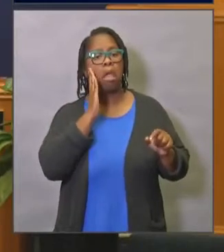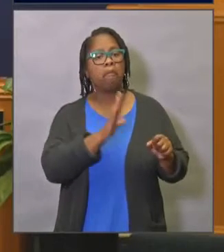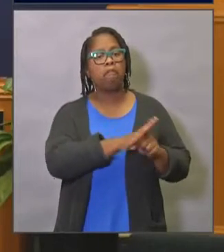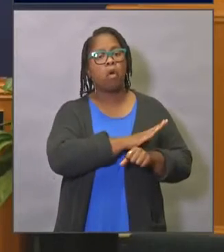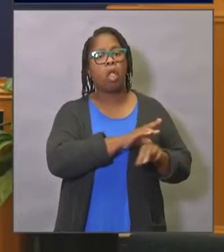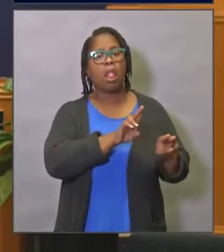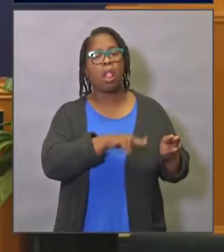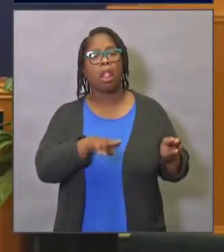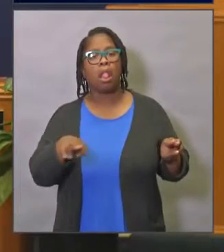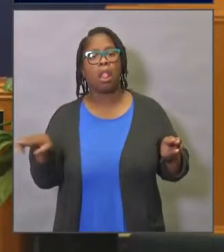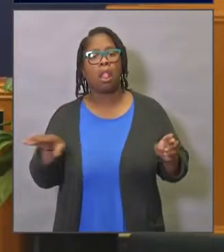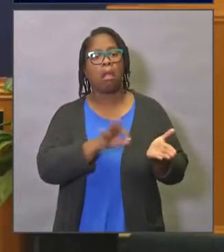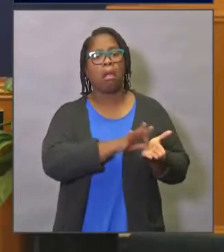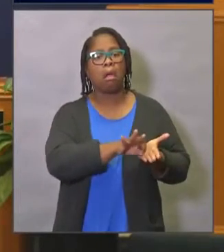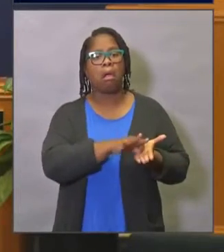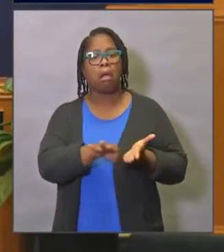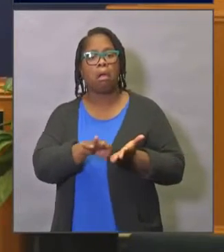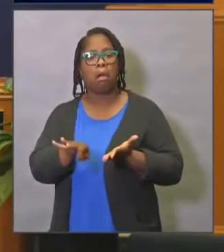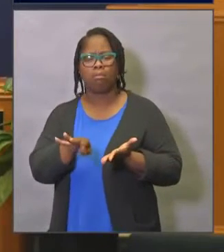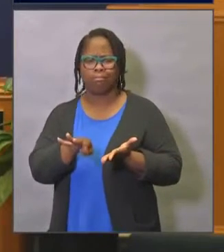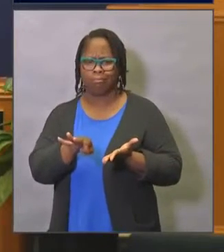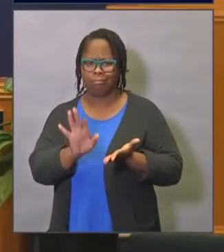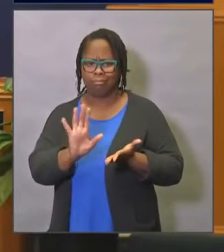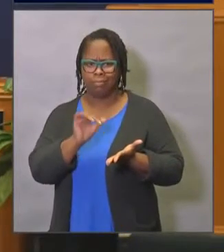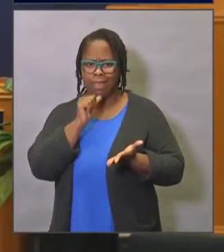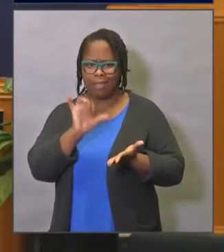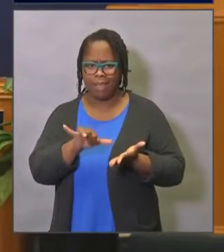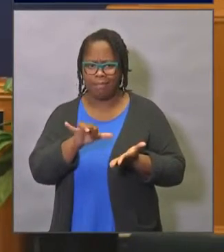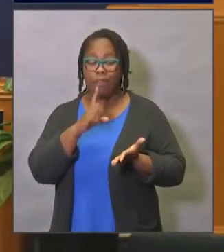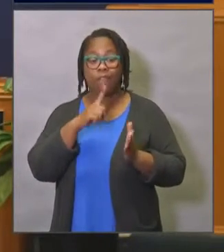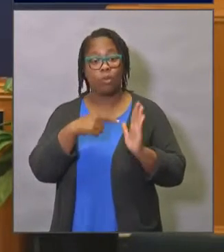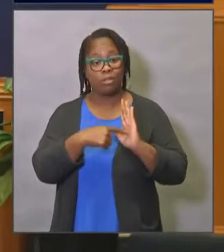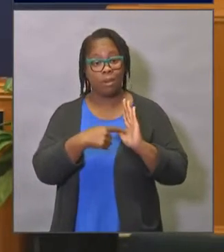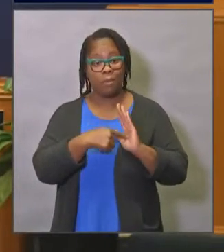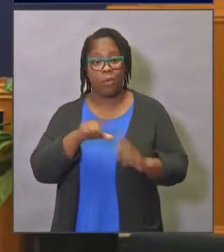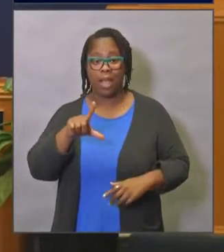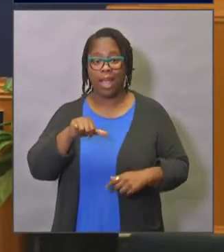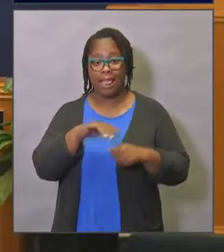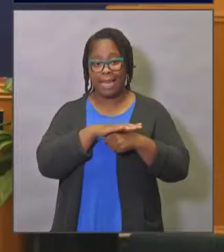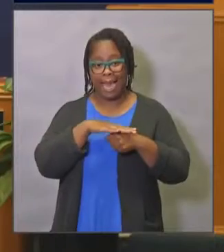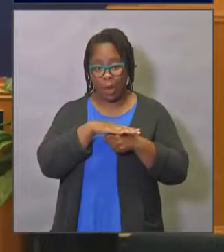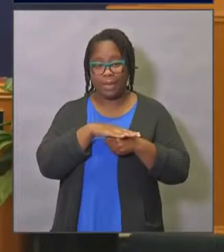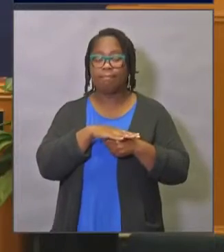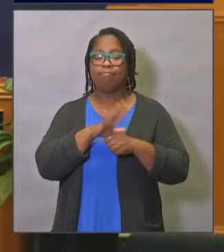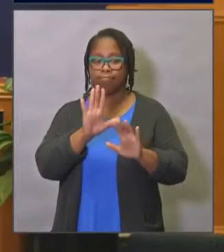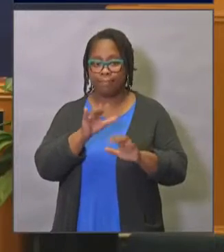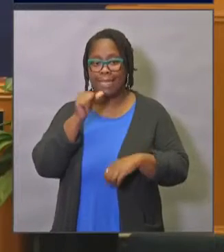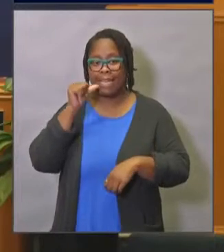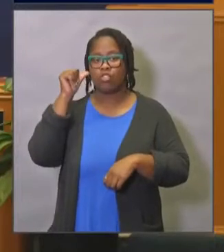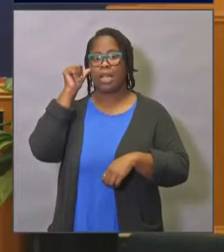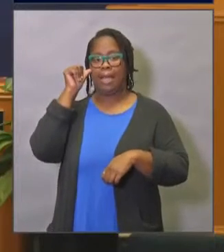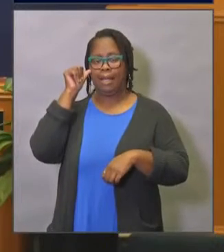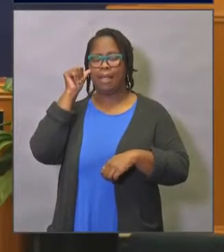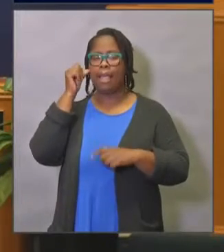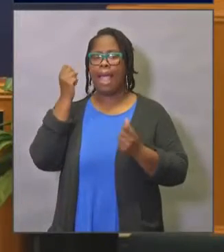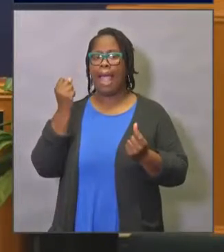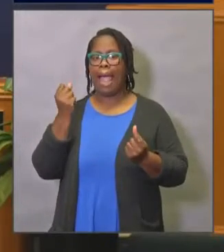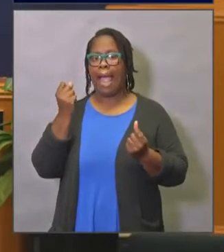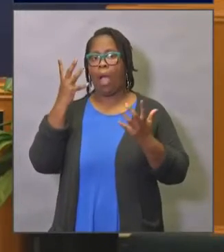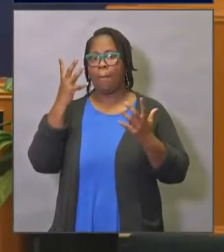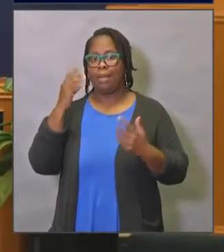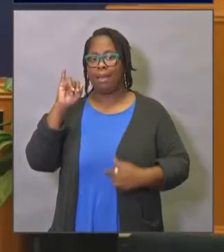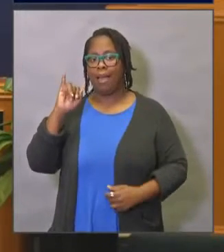in time. So, for example, for LA County, if you were looking yesterday at how many of all